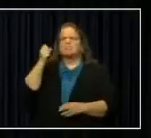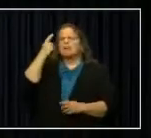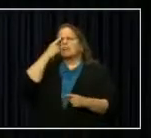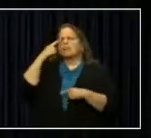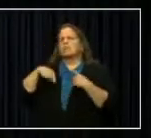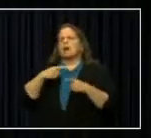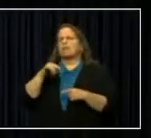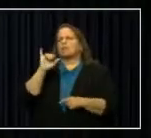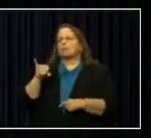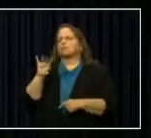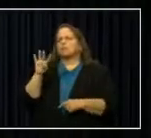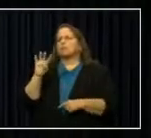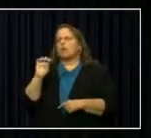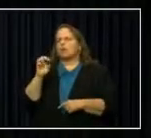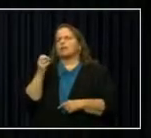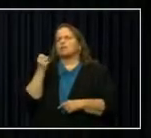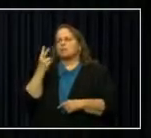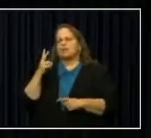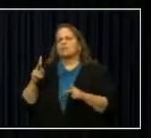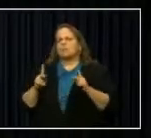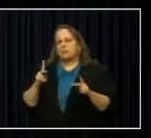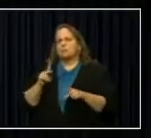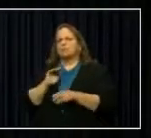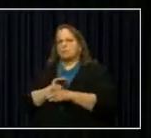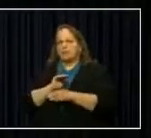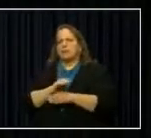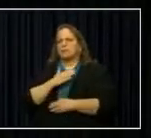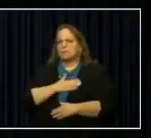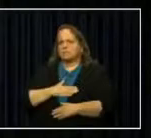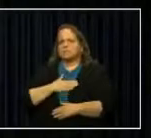about those 412 people tonight.